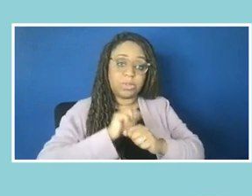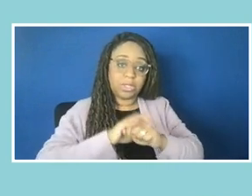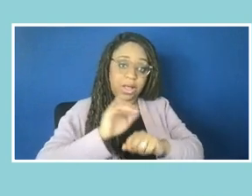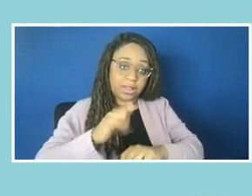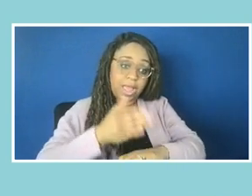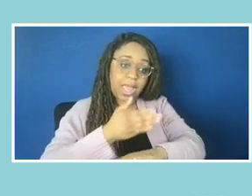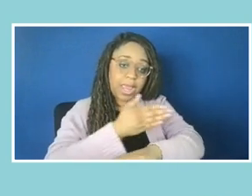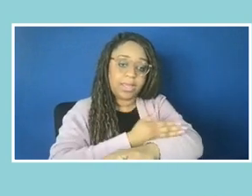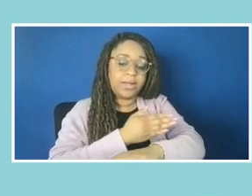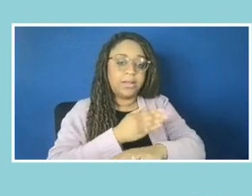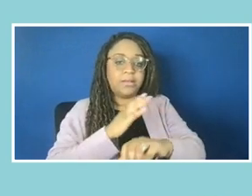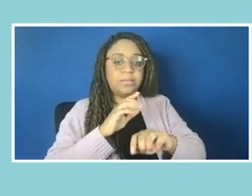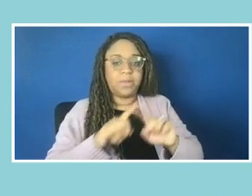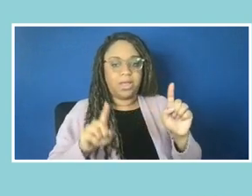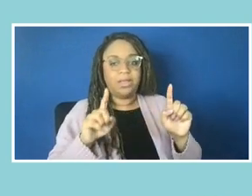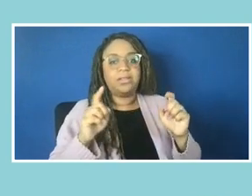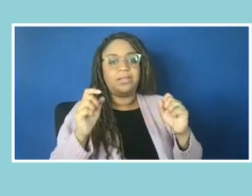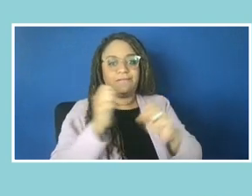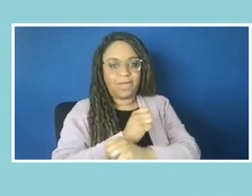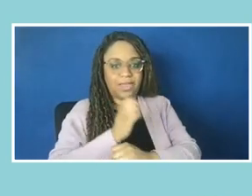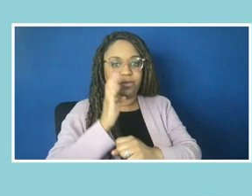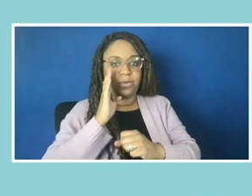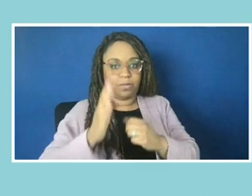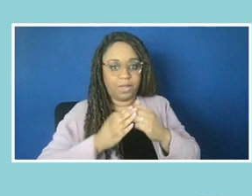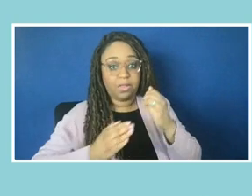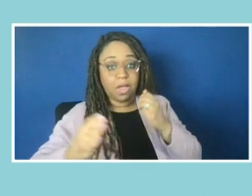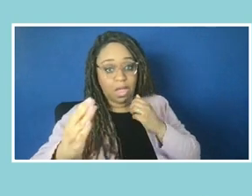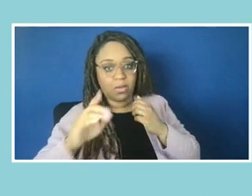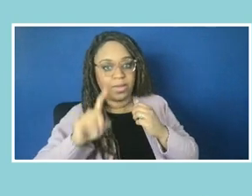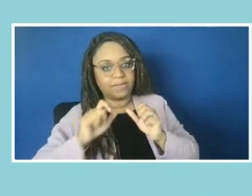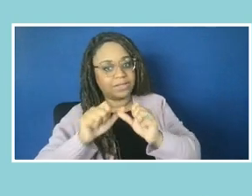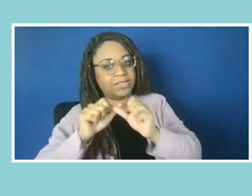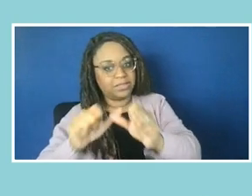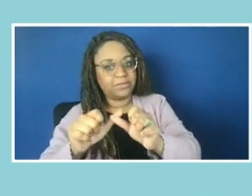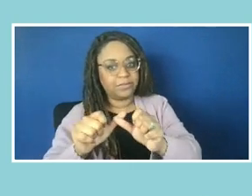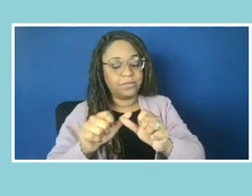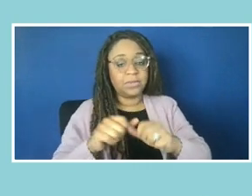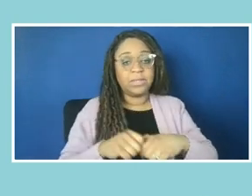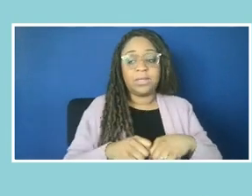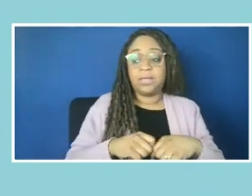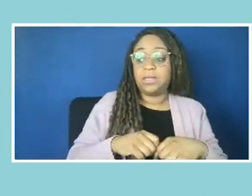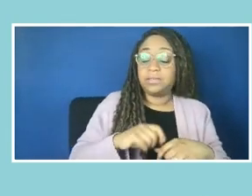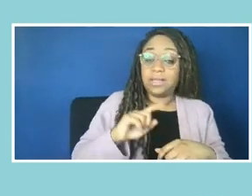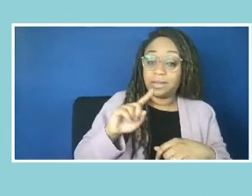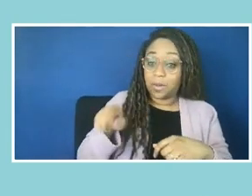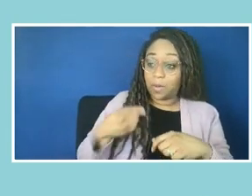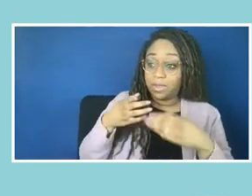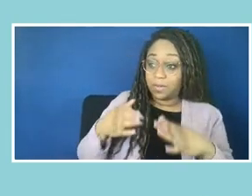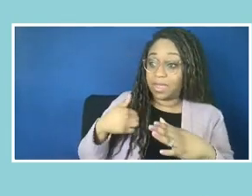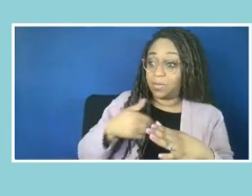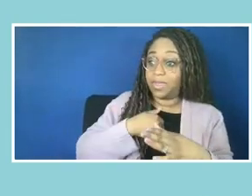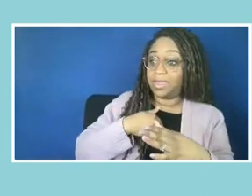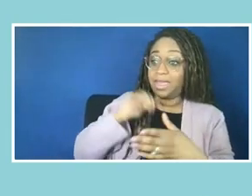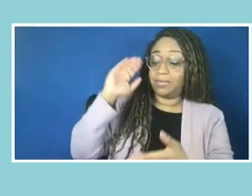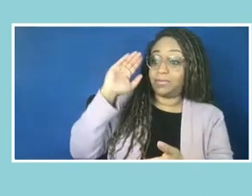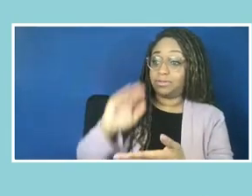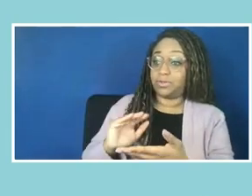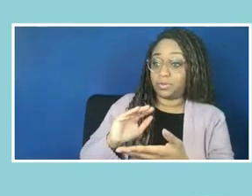fight, so we need to keep with it. Long fight, we can make it shorter if we do what we need to do. We just got to maintain